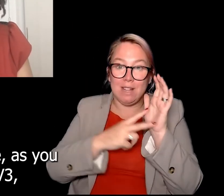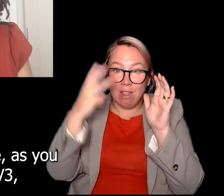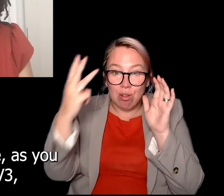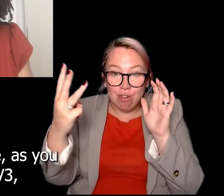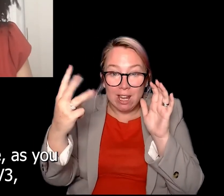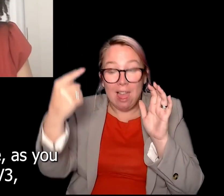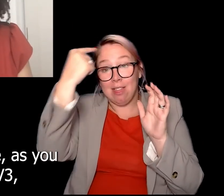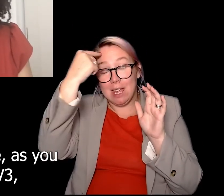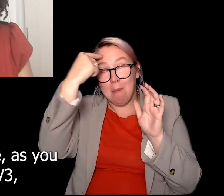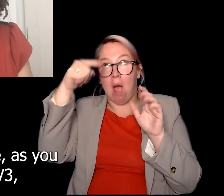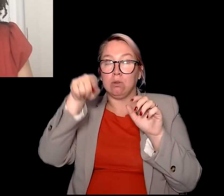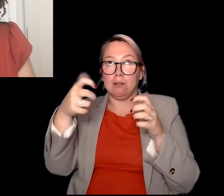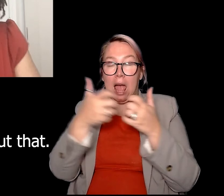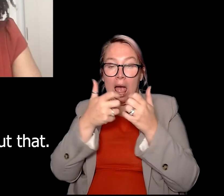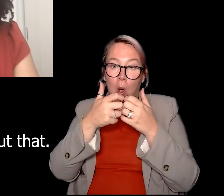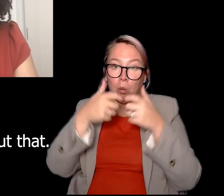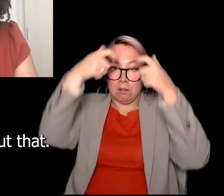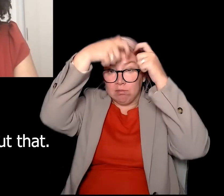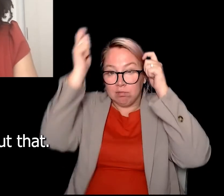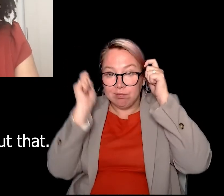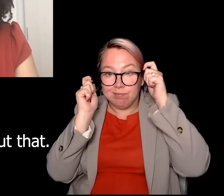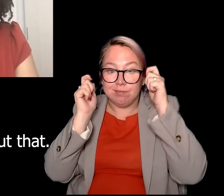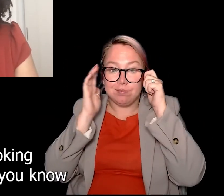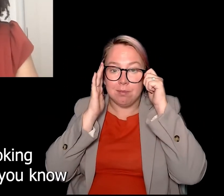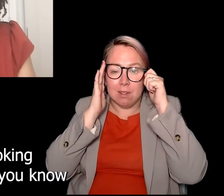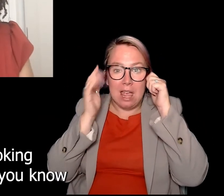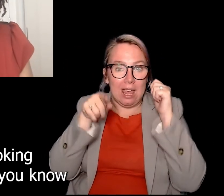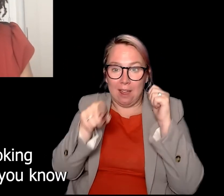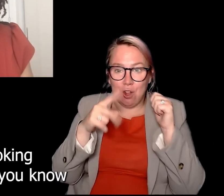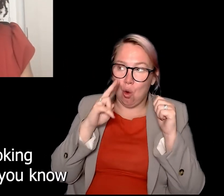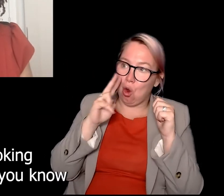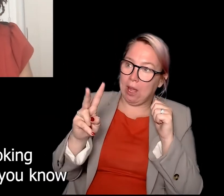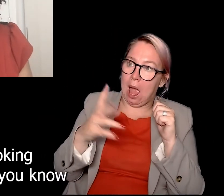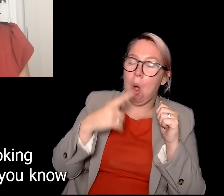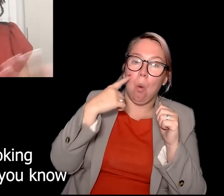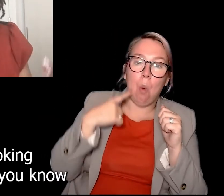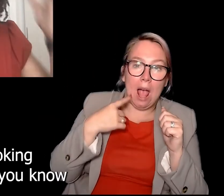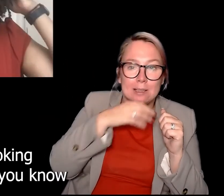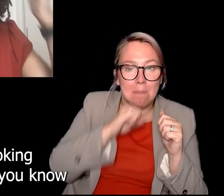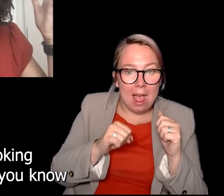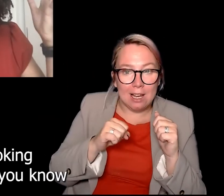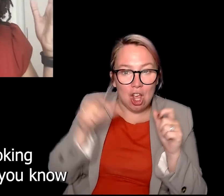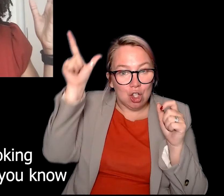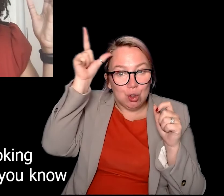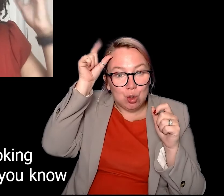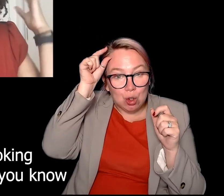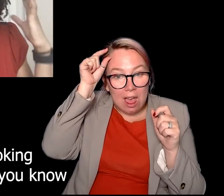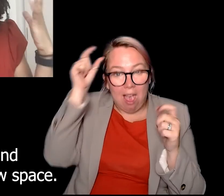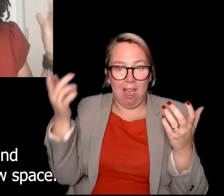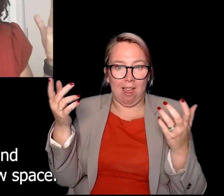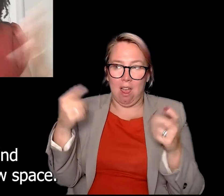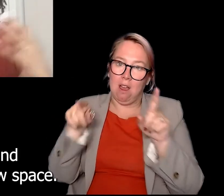V1 or sorry, your V2 or your V3, think about that, know about that. But if you're only ever looking at white men with short